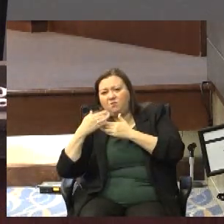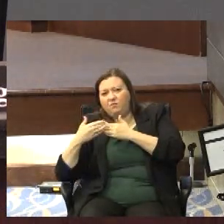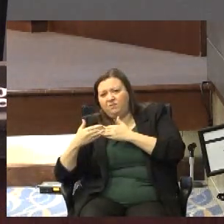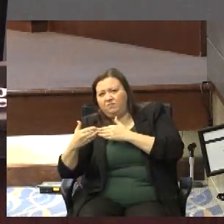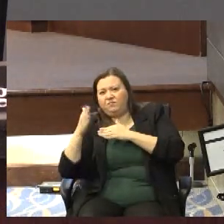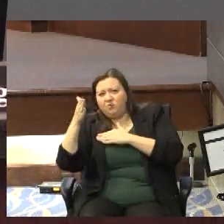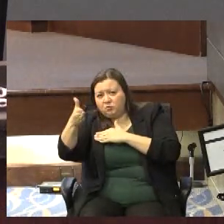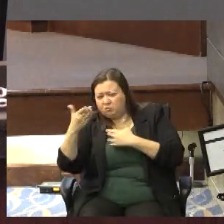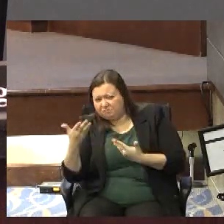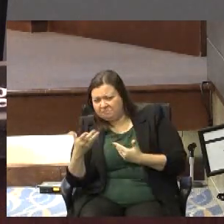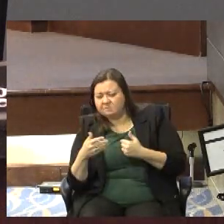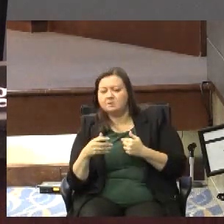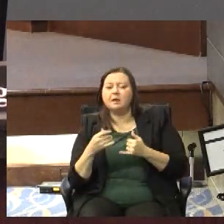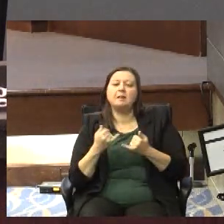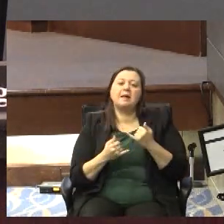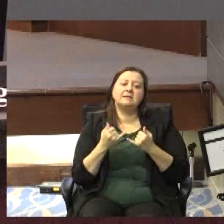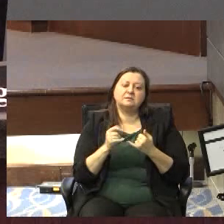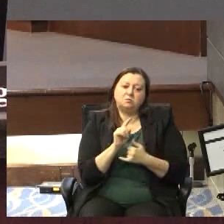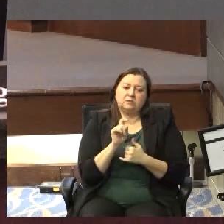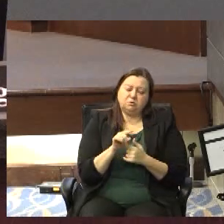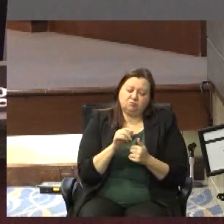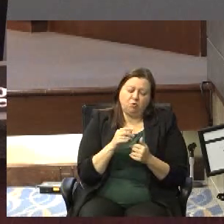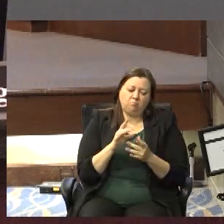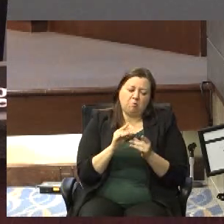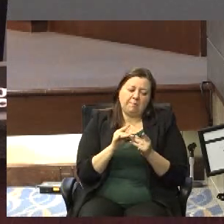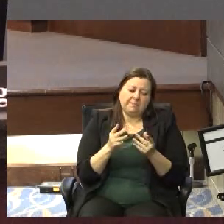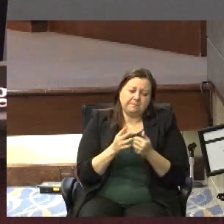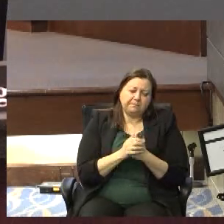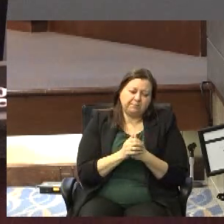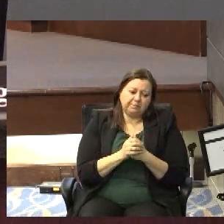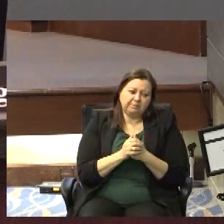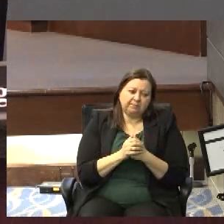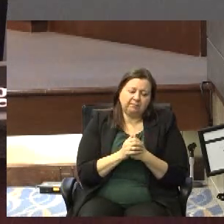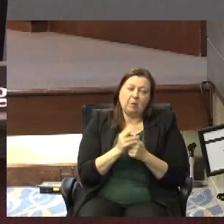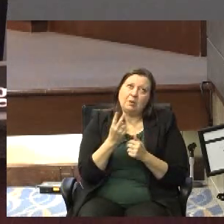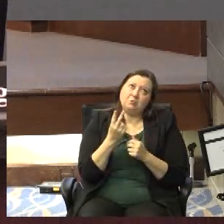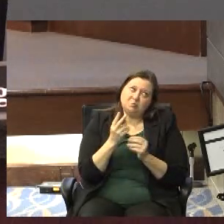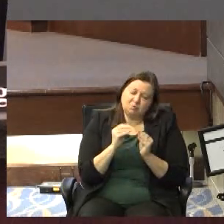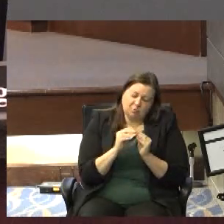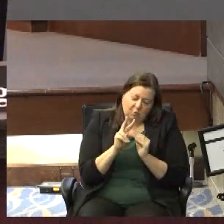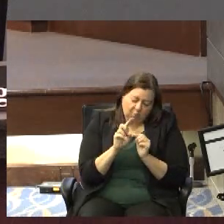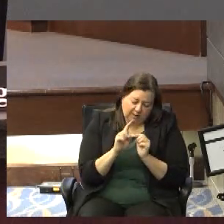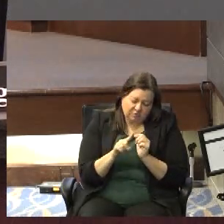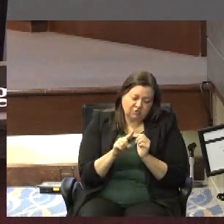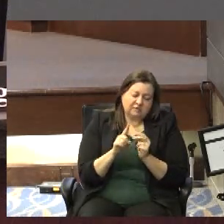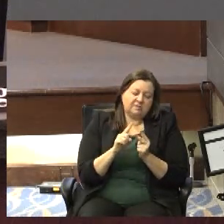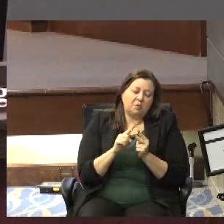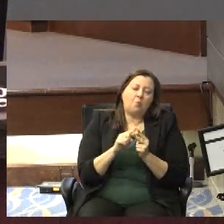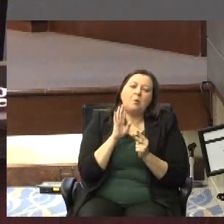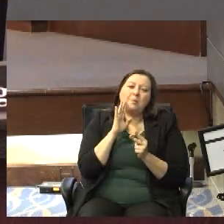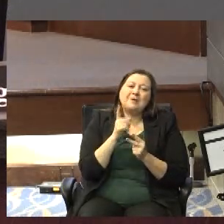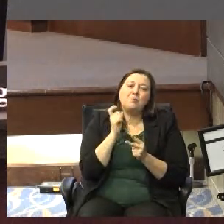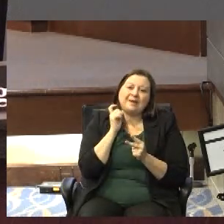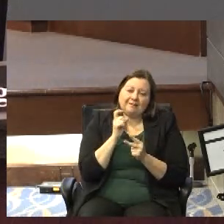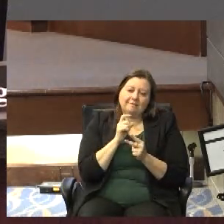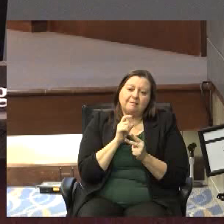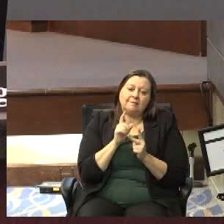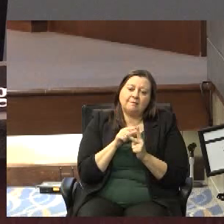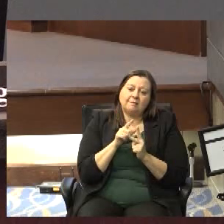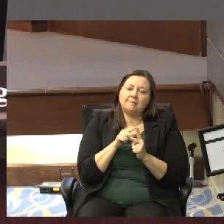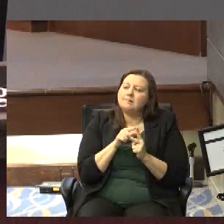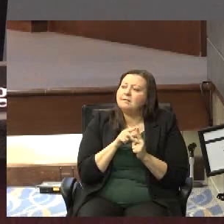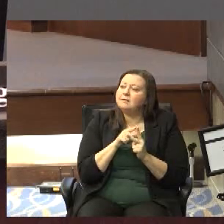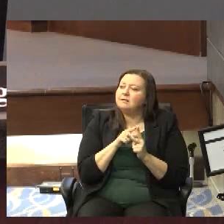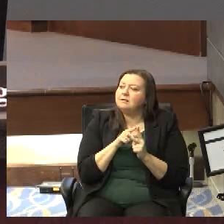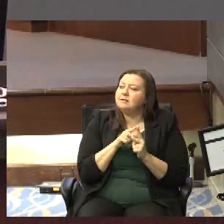So, and then I guess lastly, I would say, two more questions. One will be kind of quick. I think you can answer it quickly. In